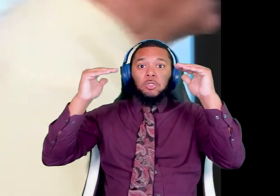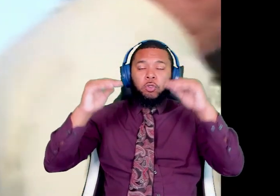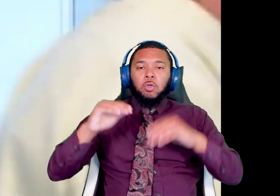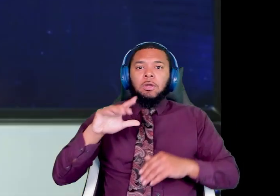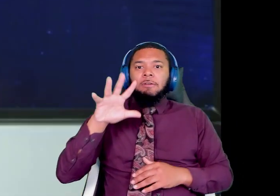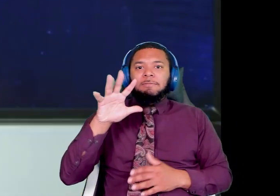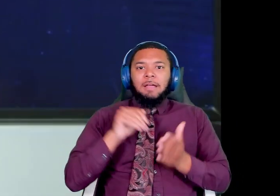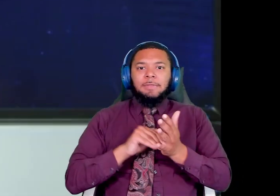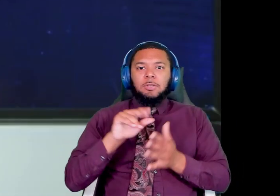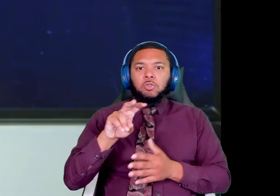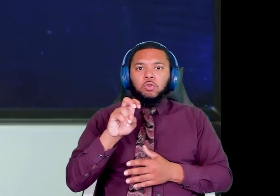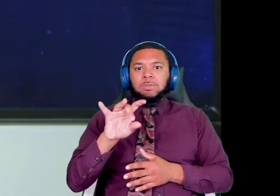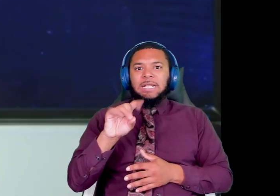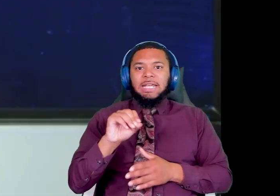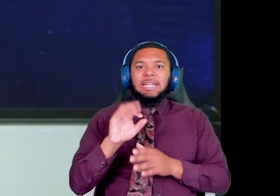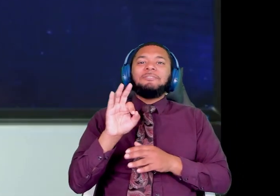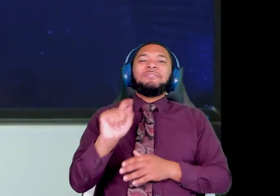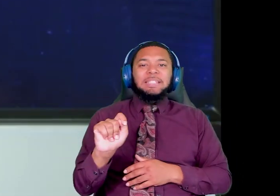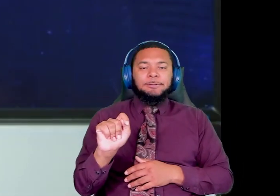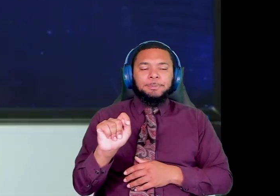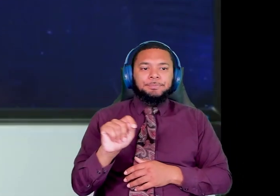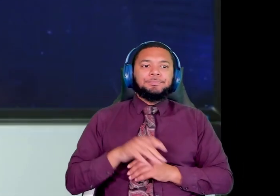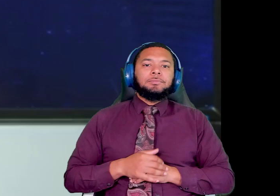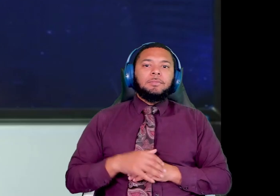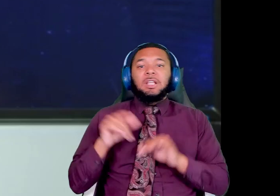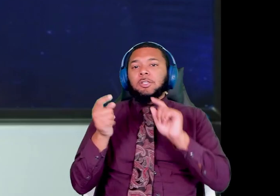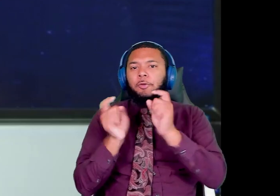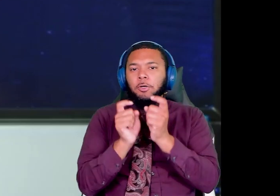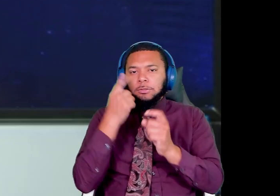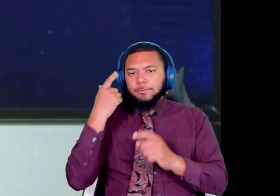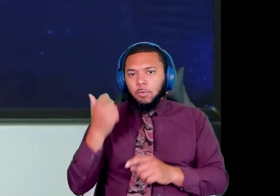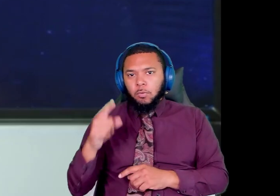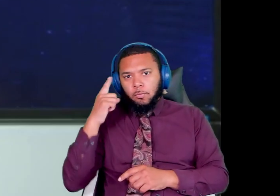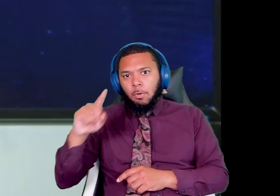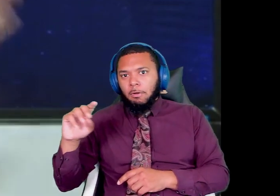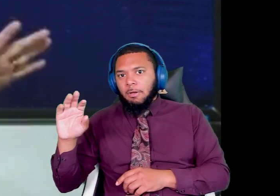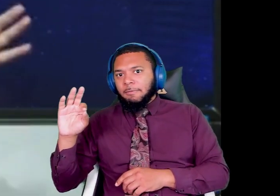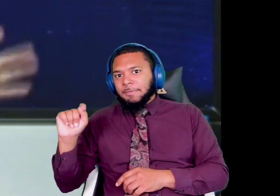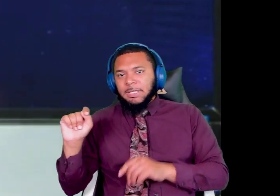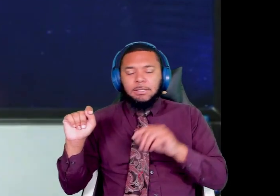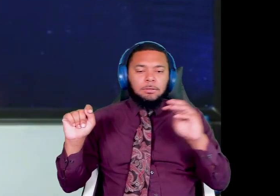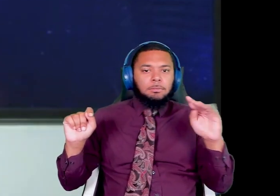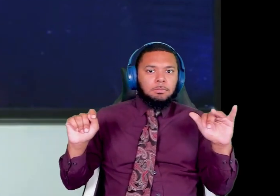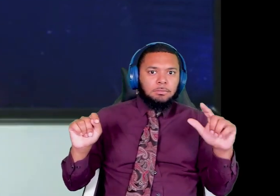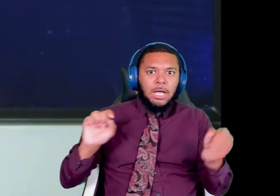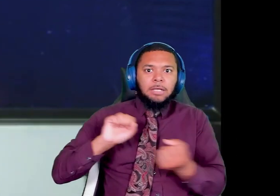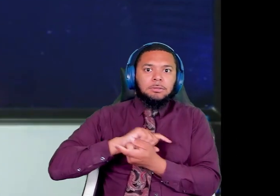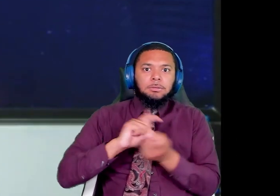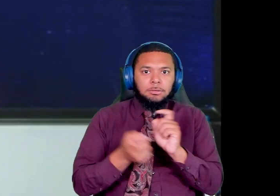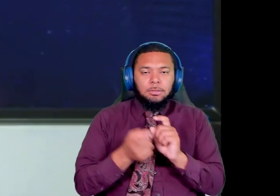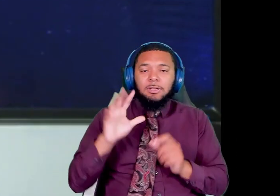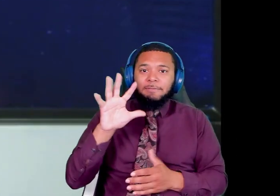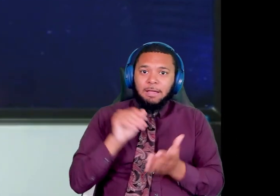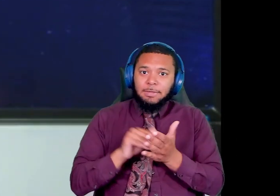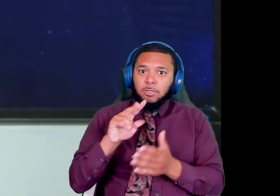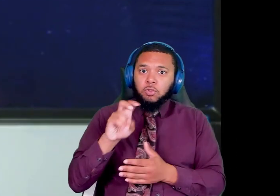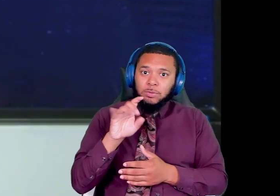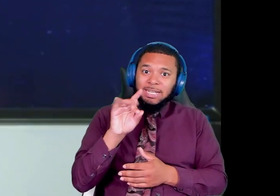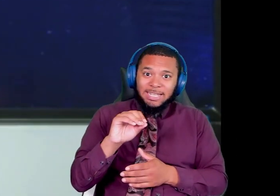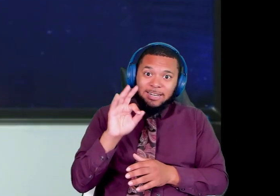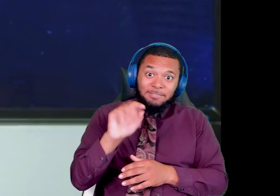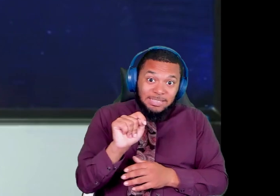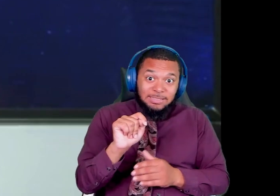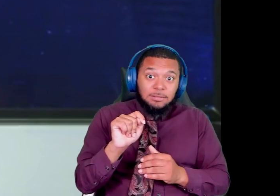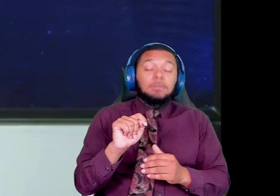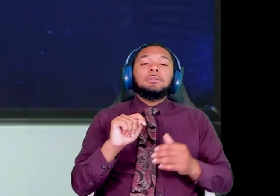So that's the conversion for converting from feet to miles. Every 5,280 feet is 1